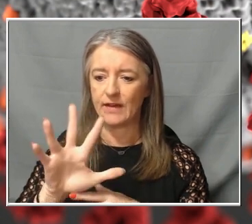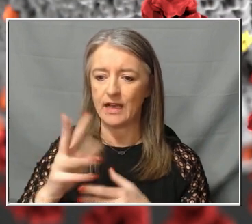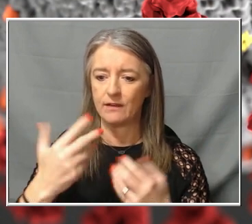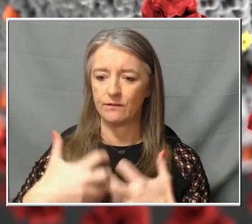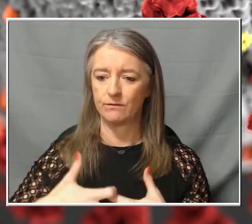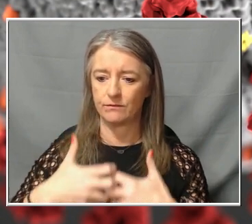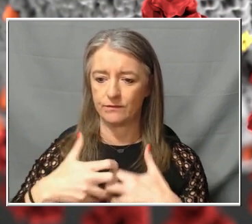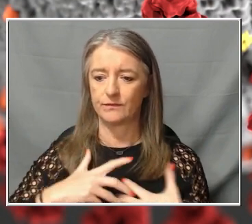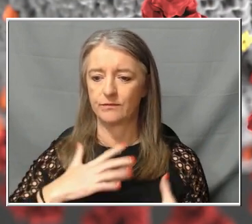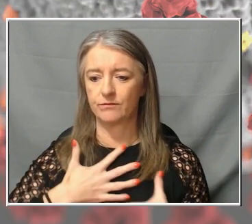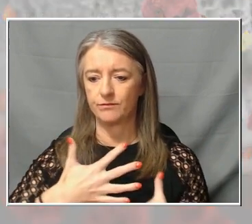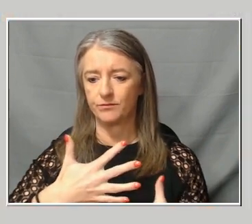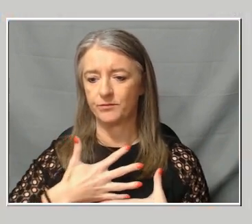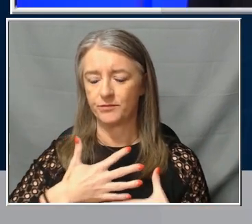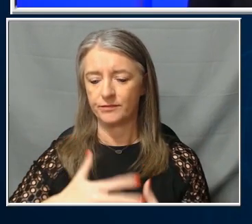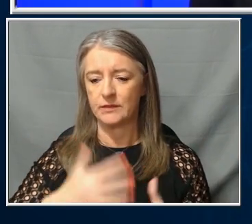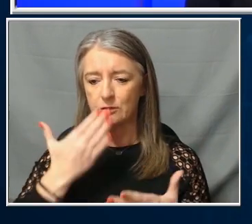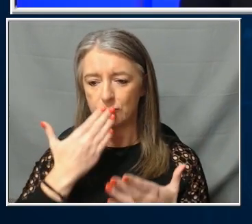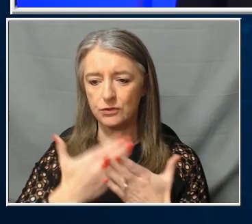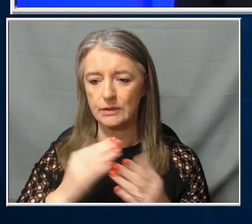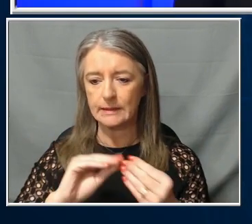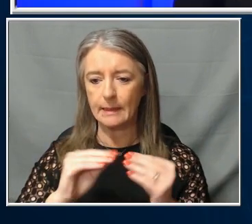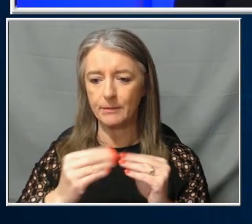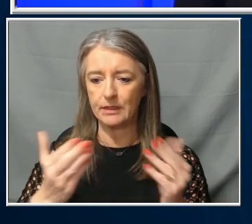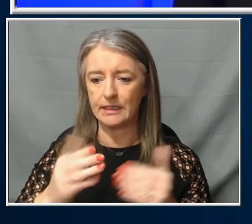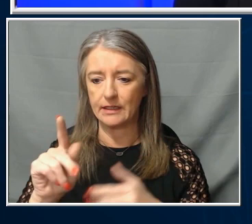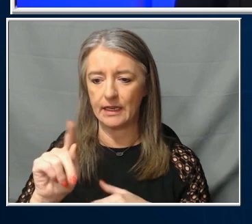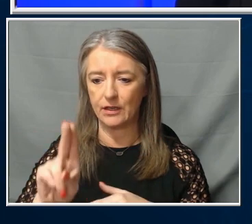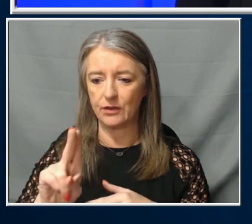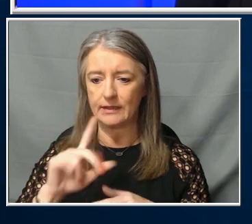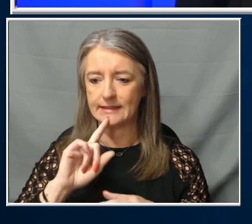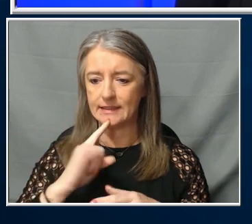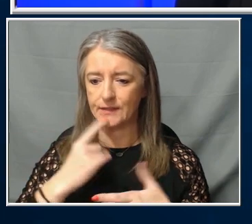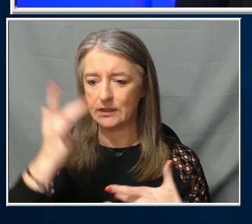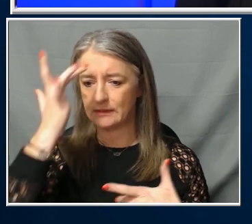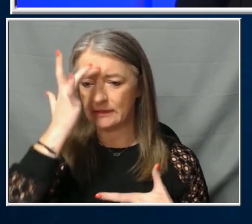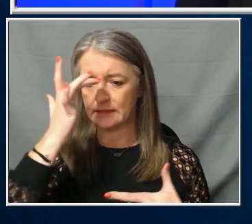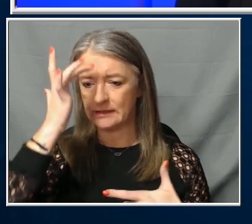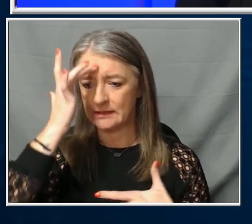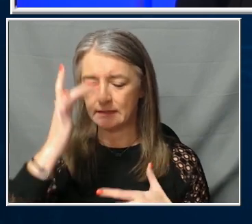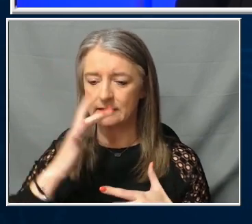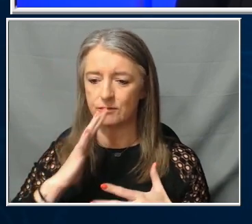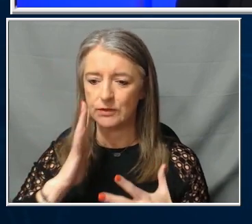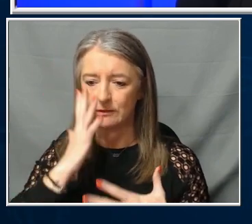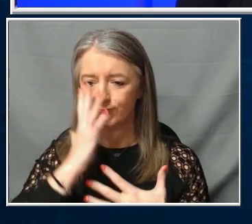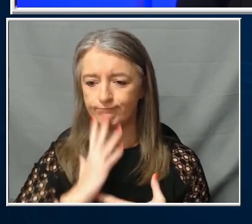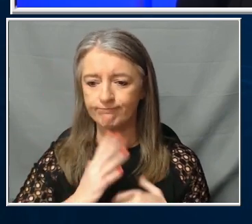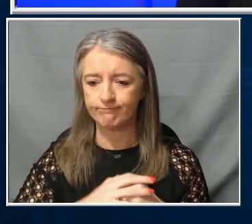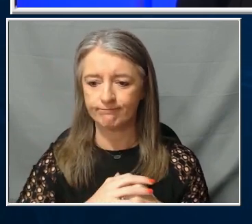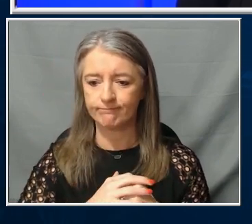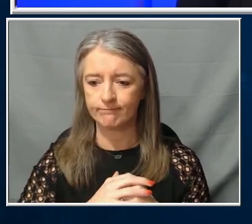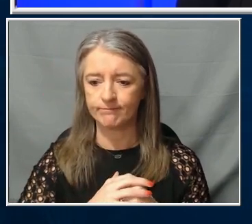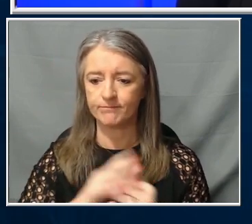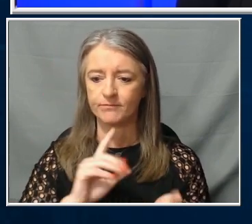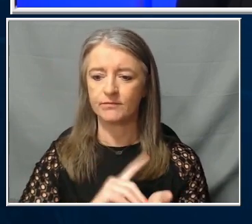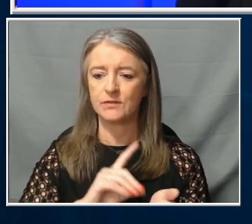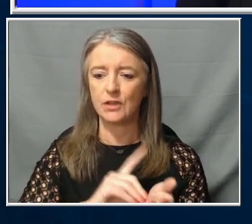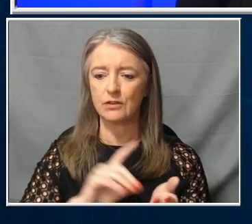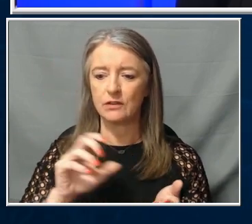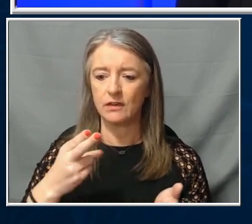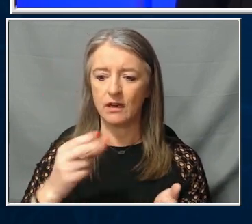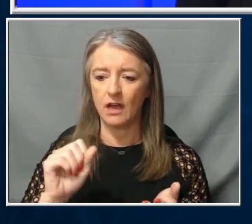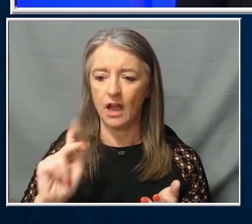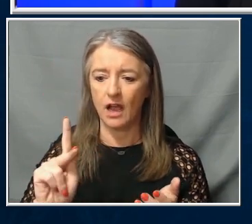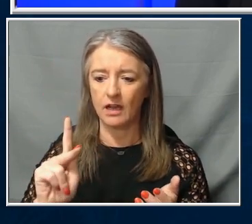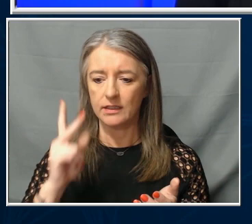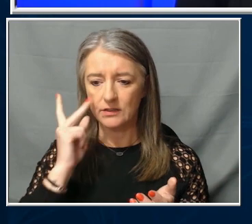good proportion obviously here have severe illness, which is always a shame for sure. So, Doc Hawk, you've seen a new study